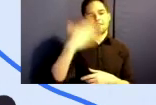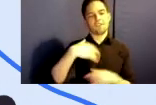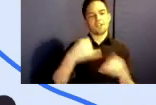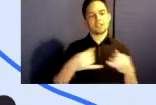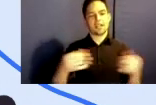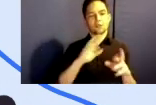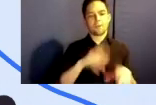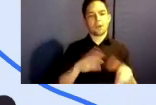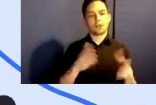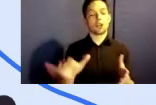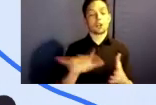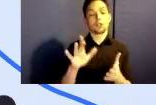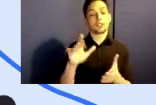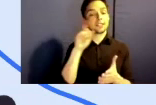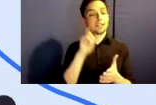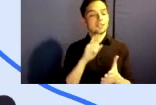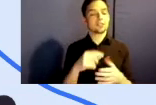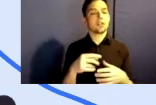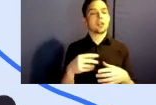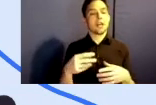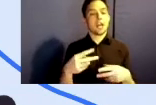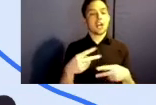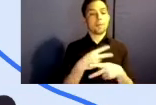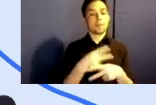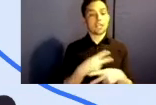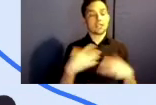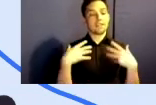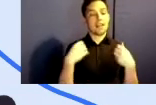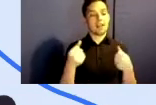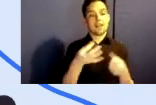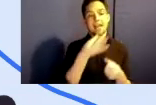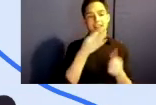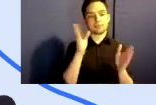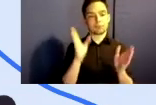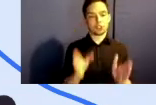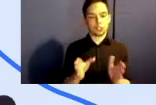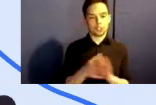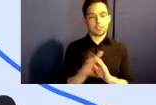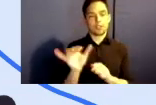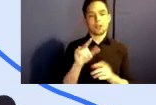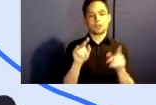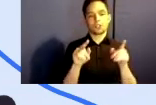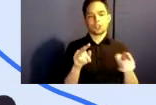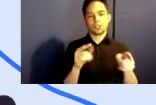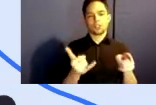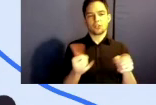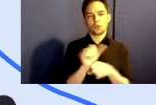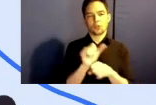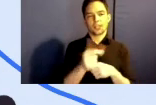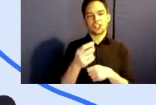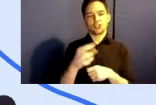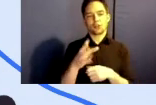well as a sexual and reproductive health expert, and also is currently working as a gender